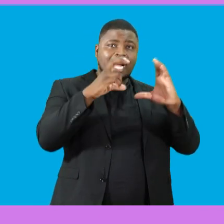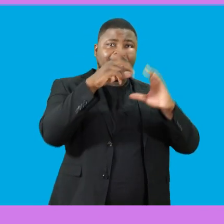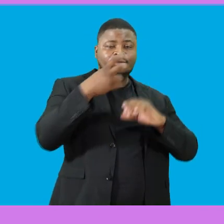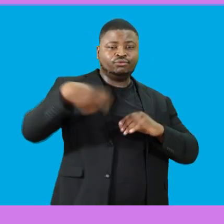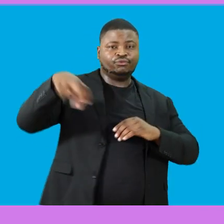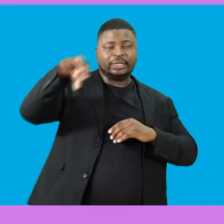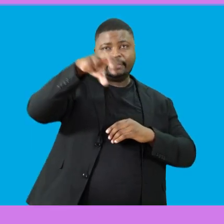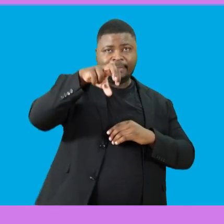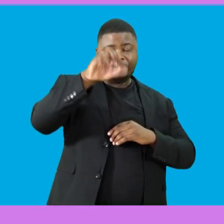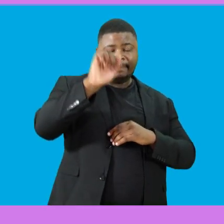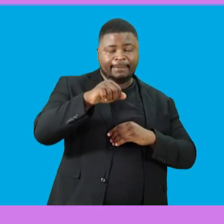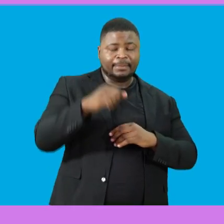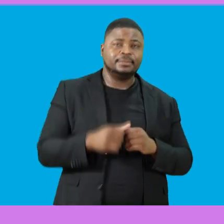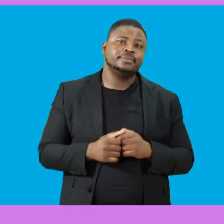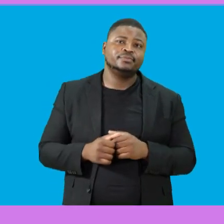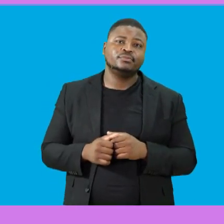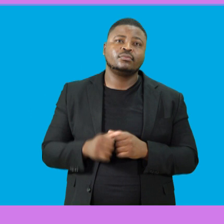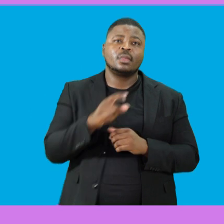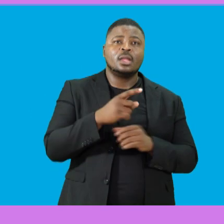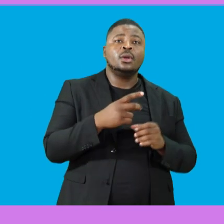bus trip